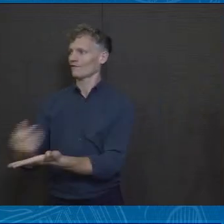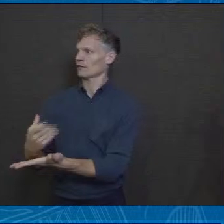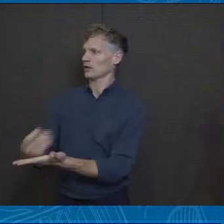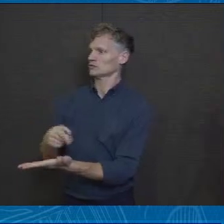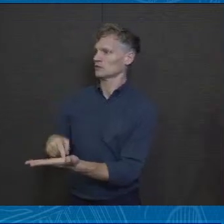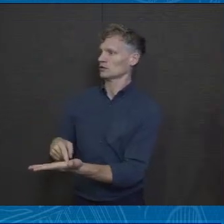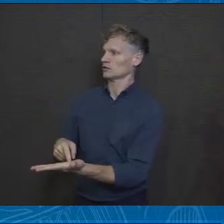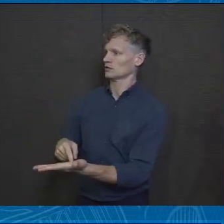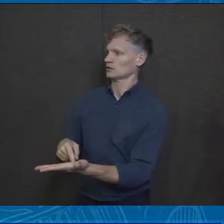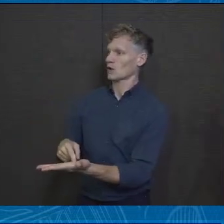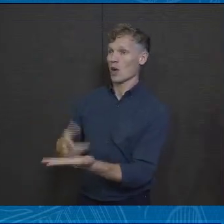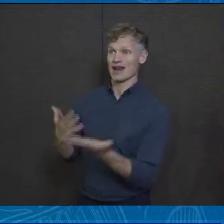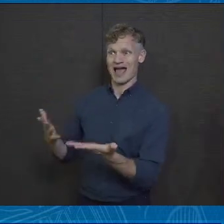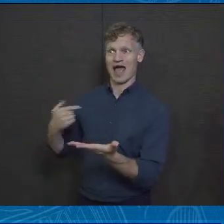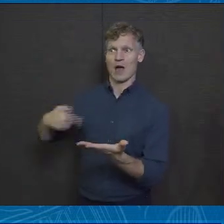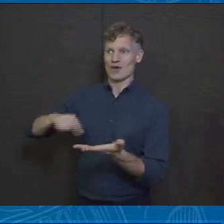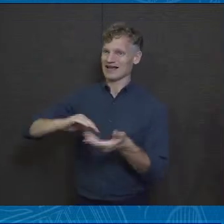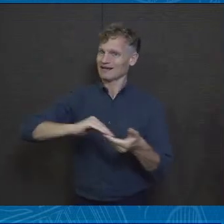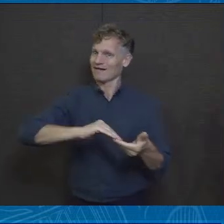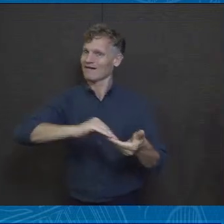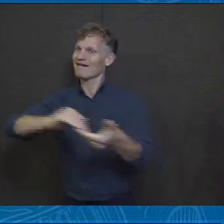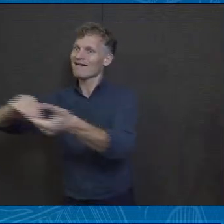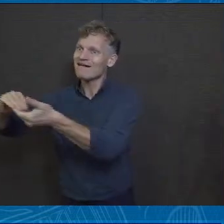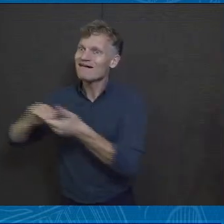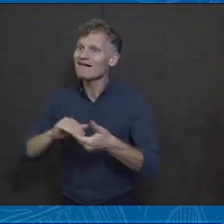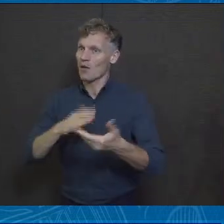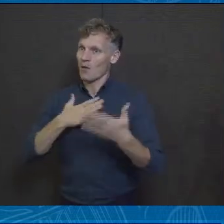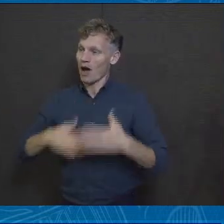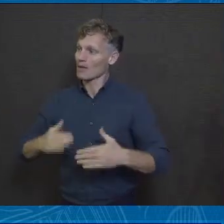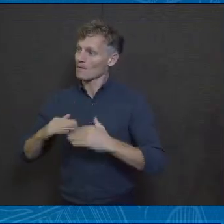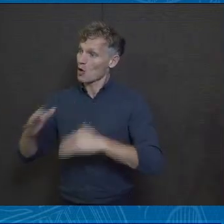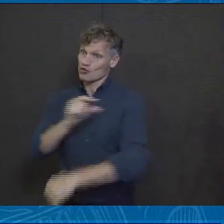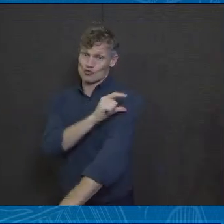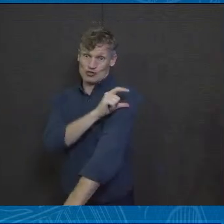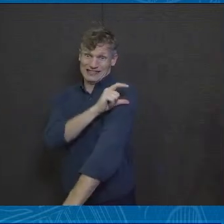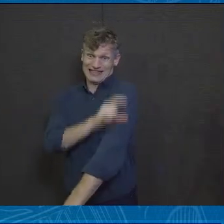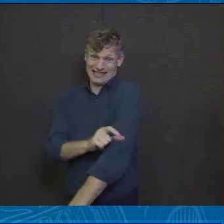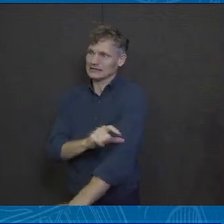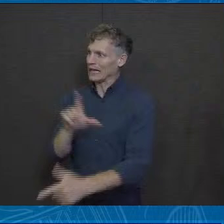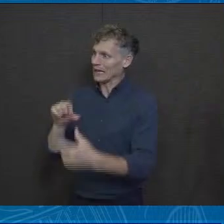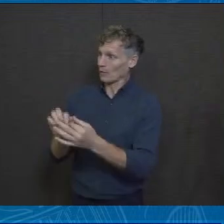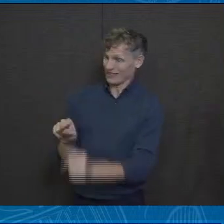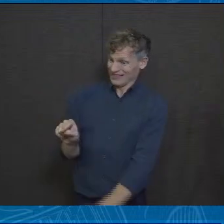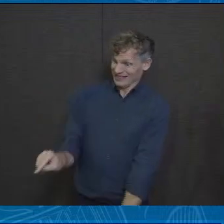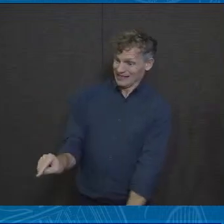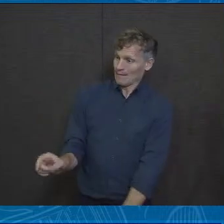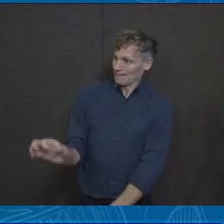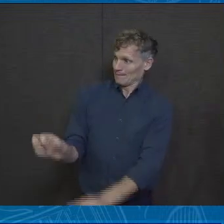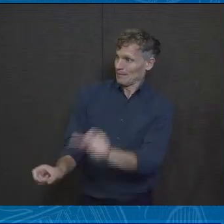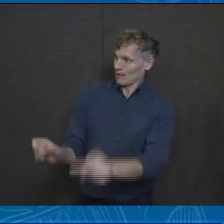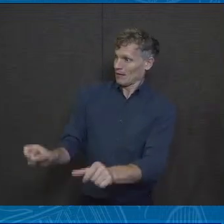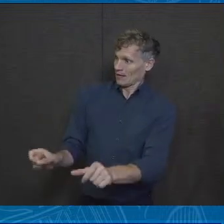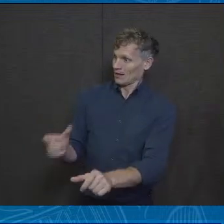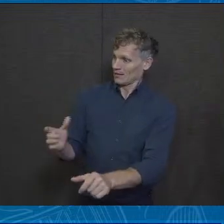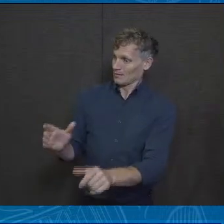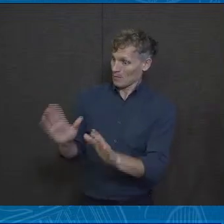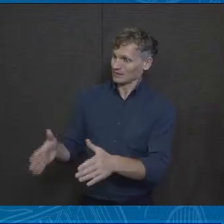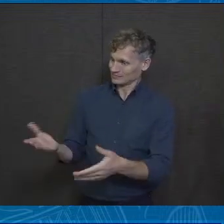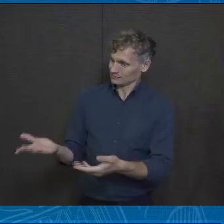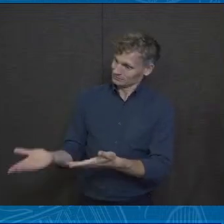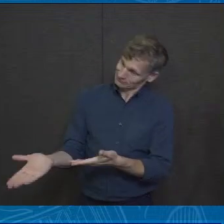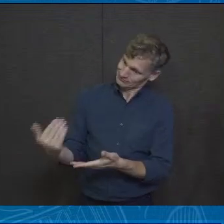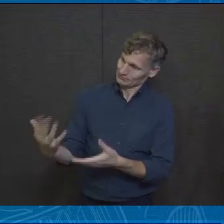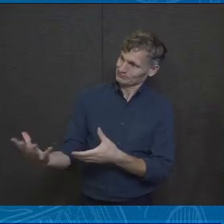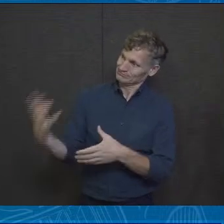talking about building that resilience, and it's about them. And we need to bring them on the table. So we need to recognize the local